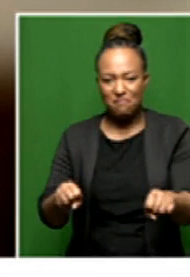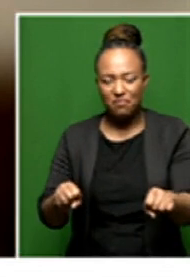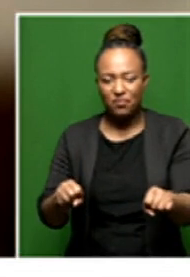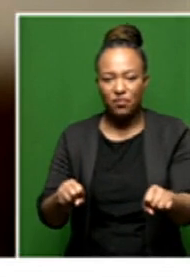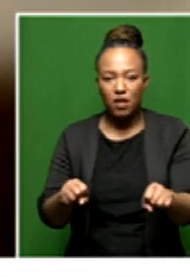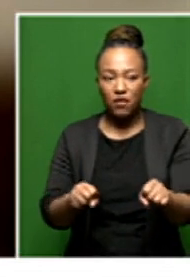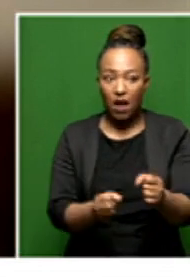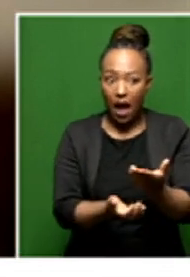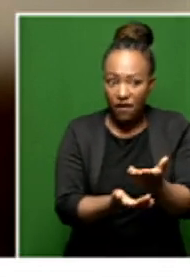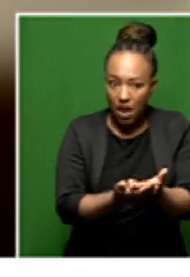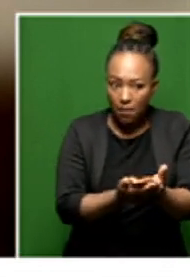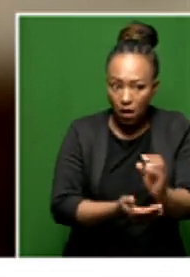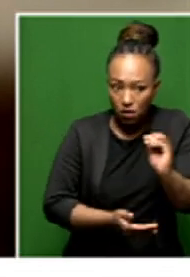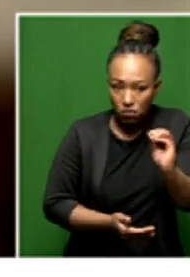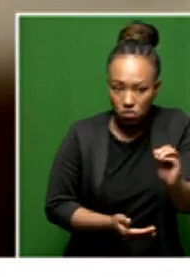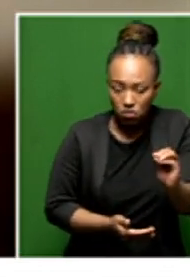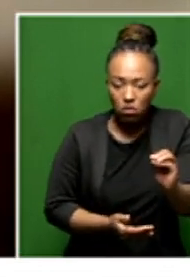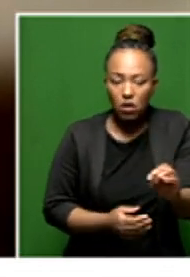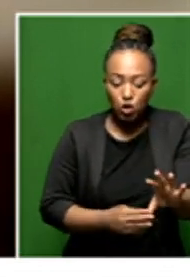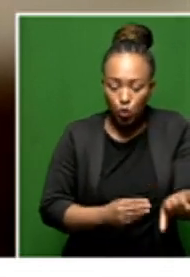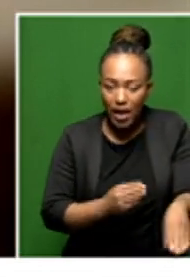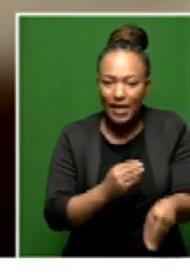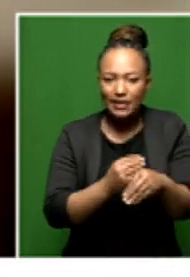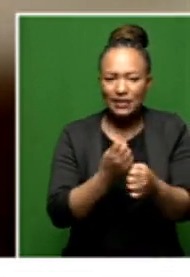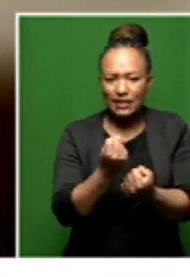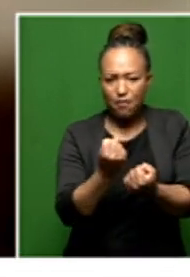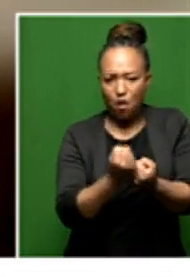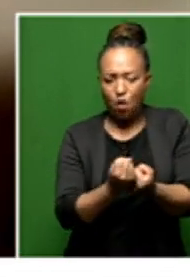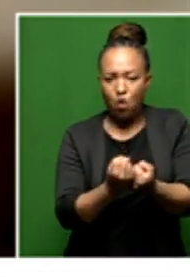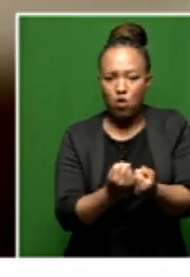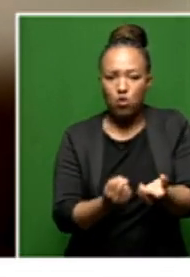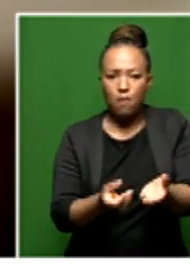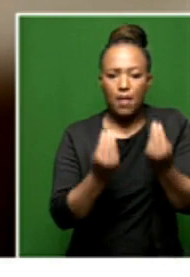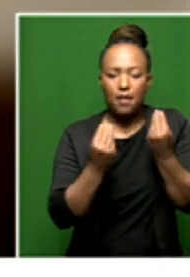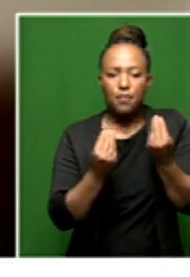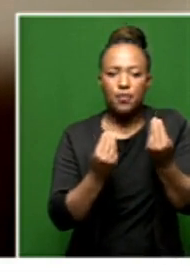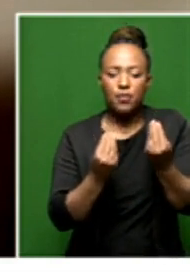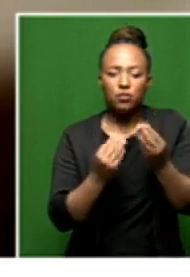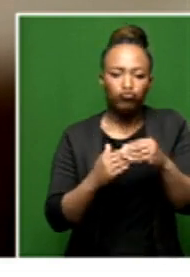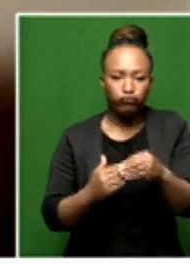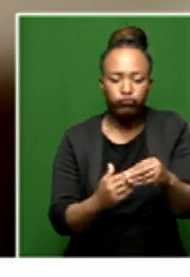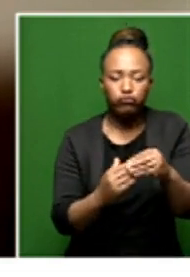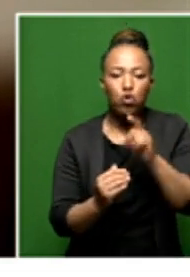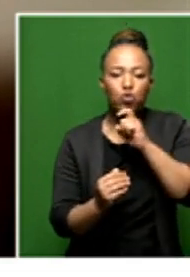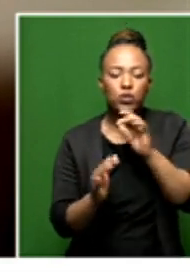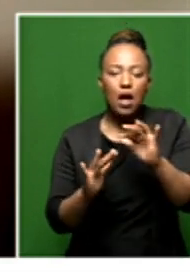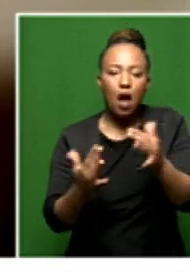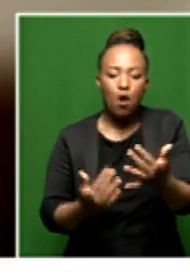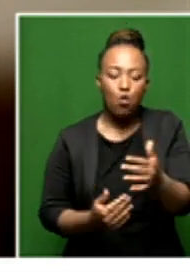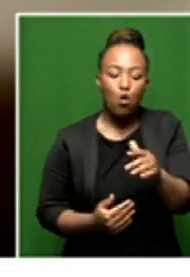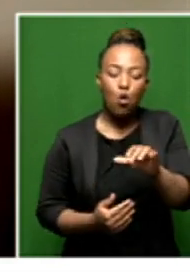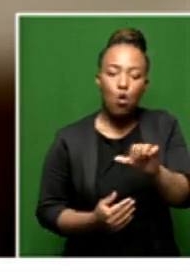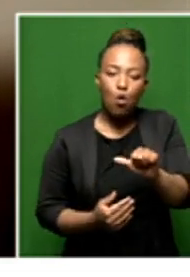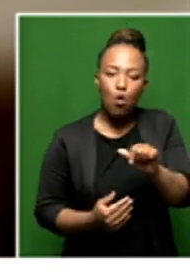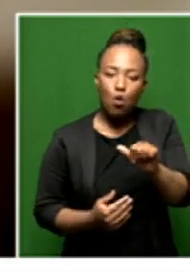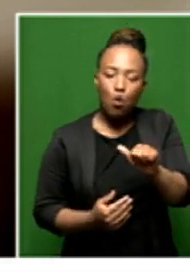all available, and that in addition to supporting, educating physicians about stewardship, how to use antibiotics, and just helping